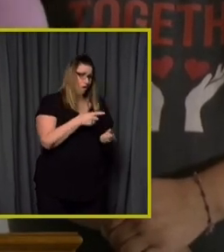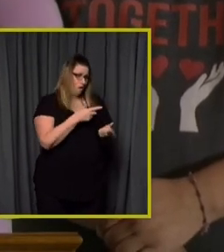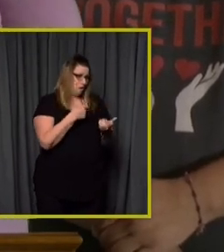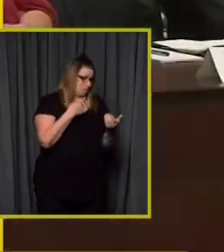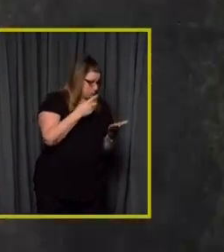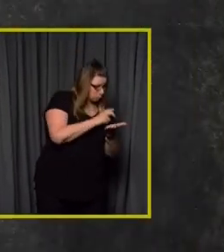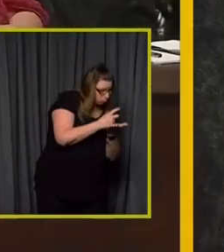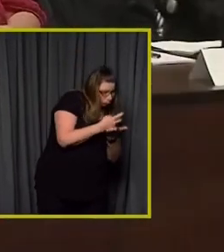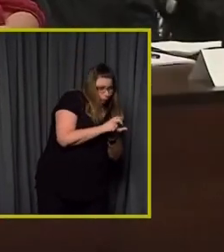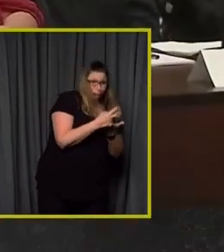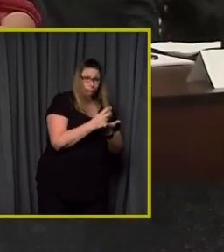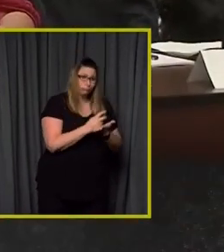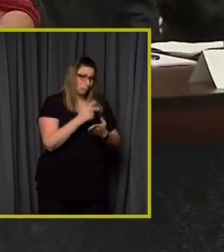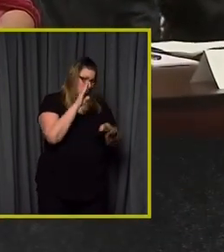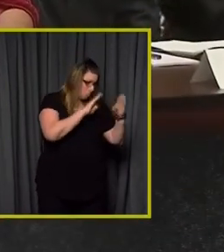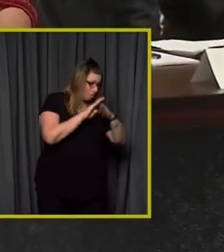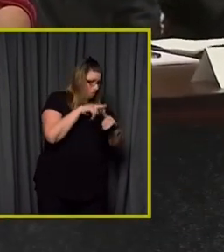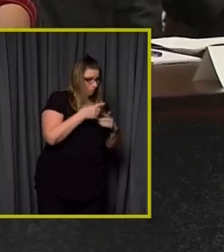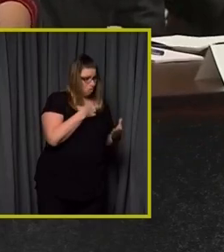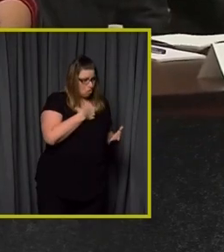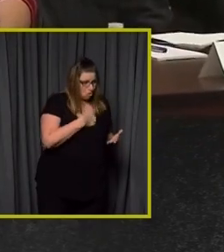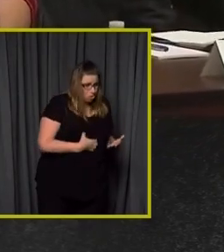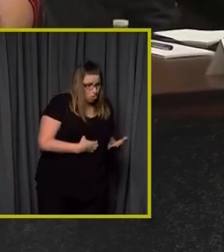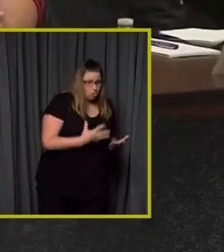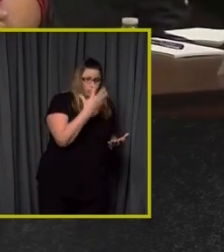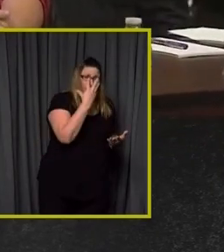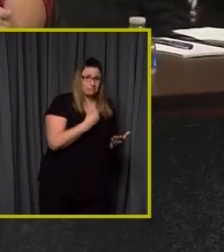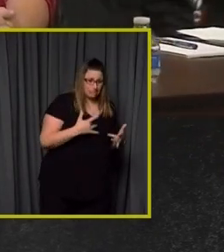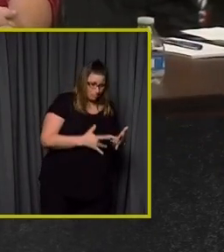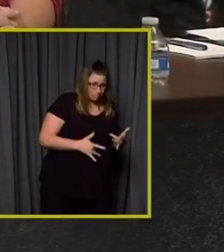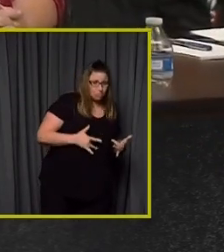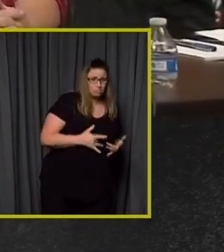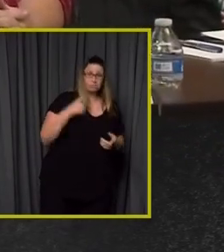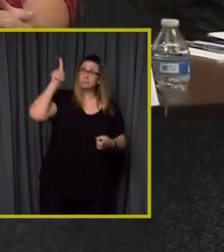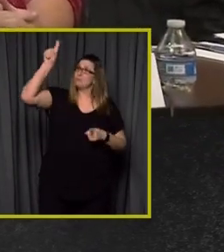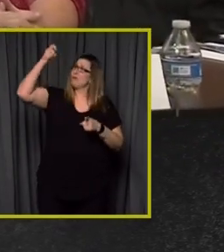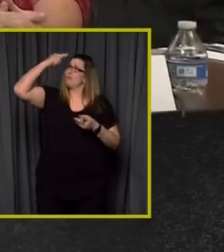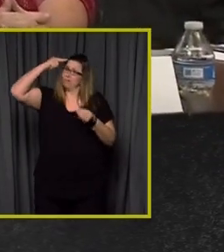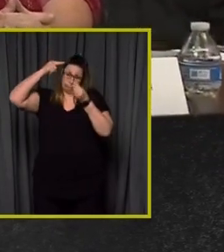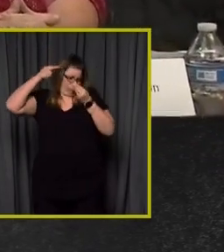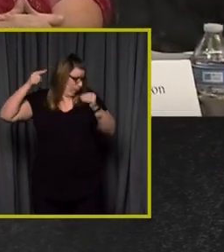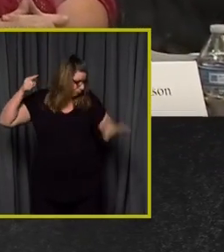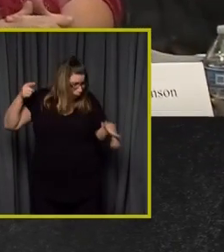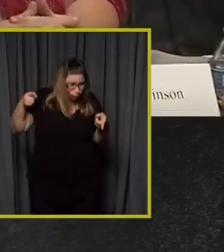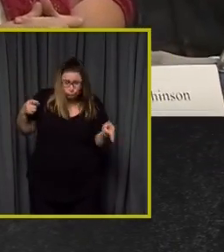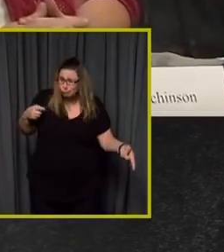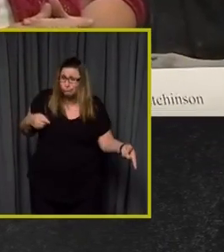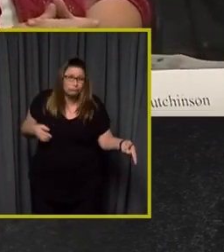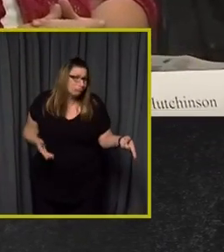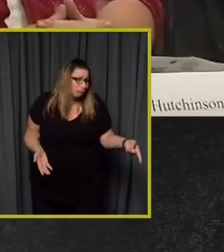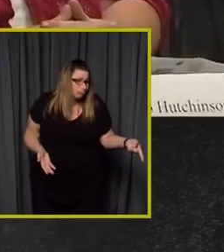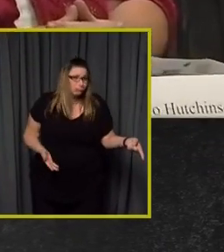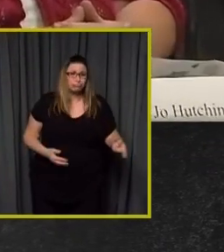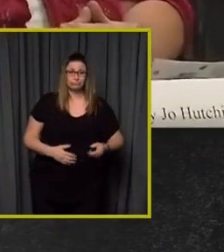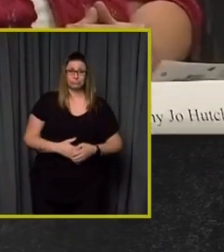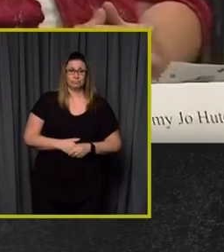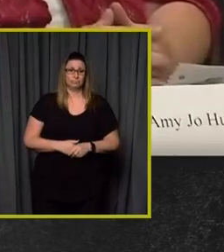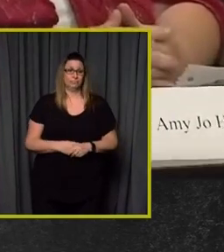night. Hi, my name is Pamela Rush. I'm from Lowndes County, Alabama. And I live